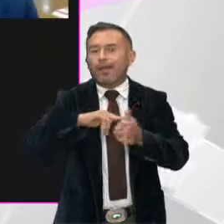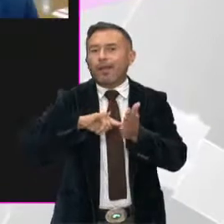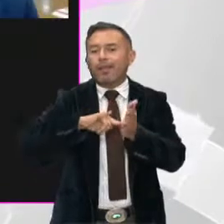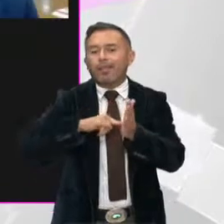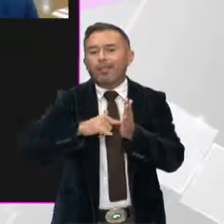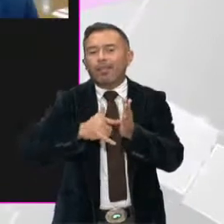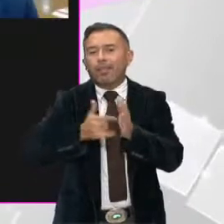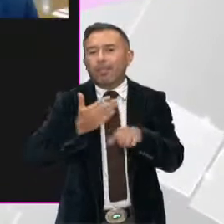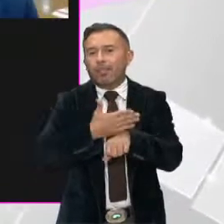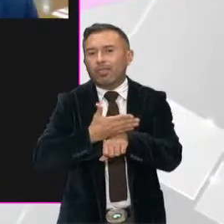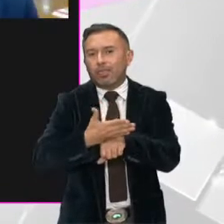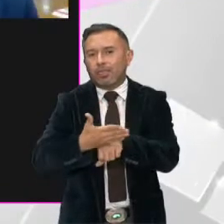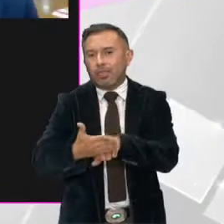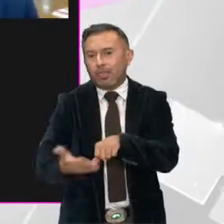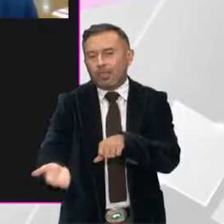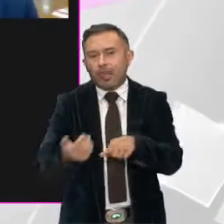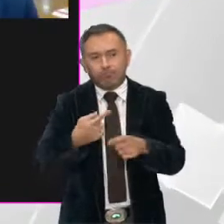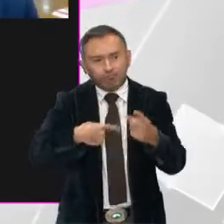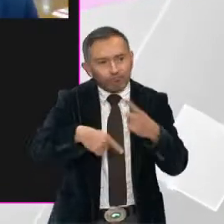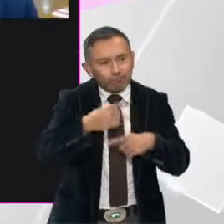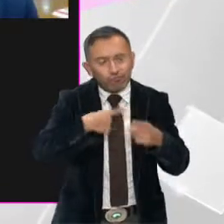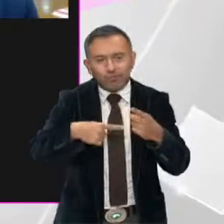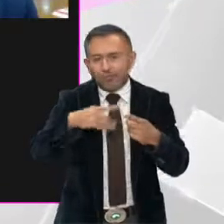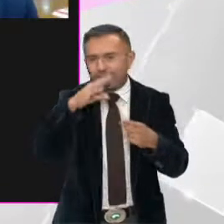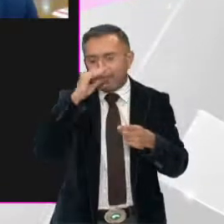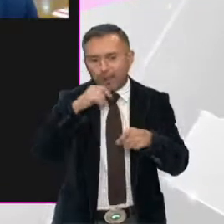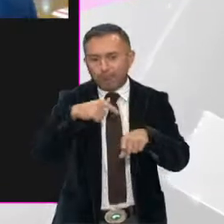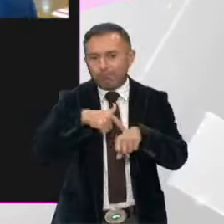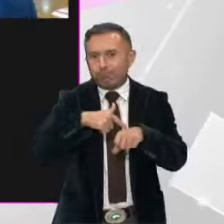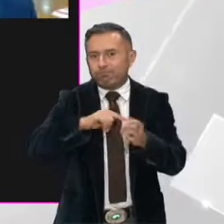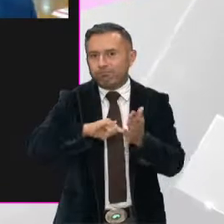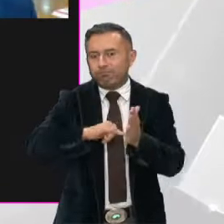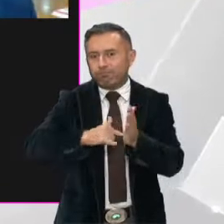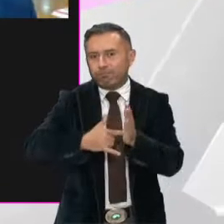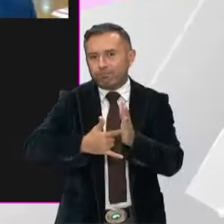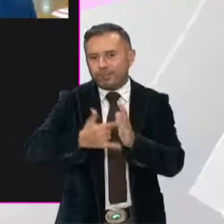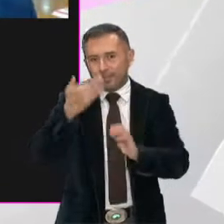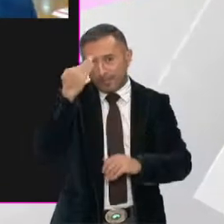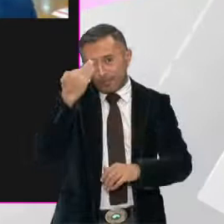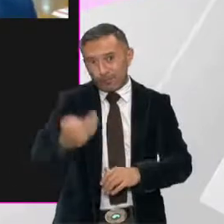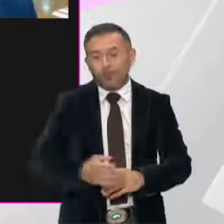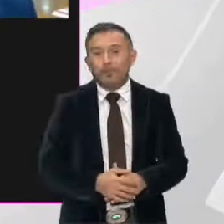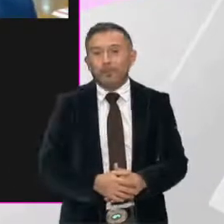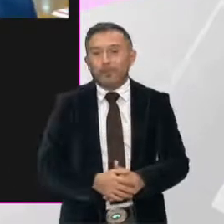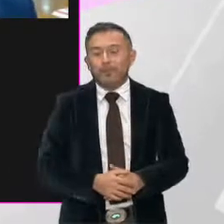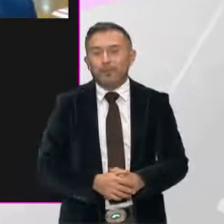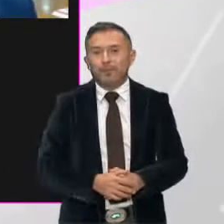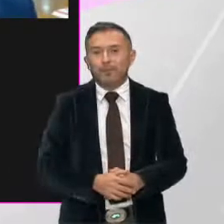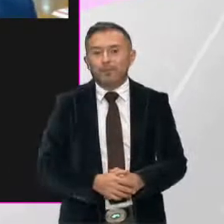time is up for this exchange.